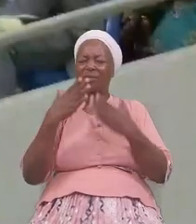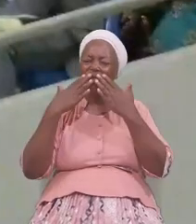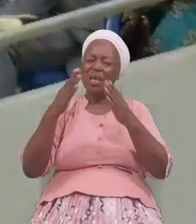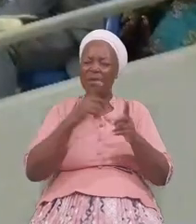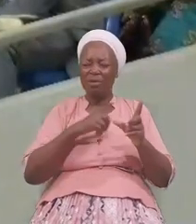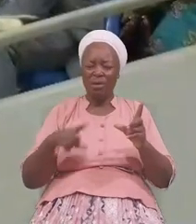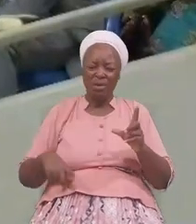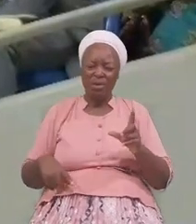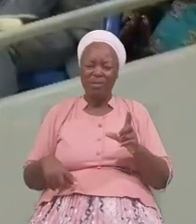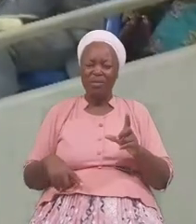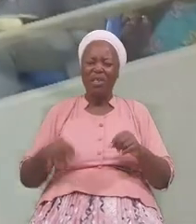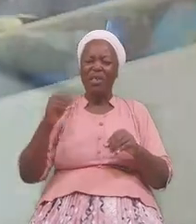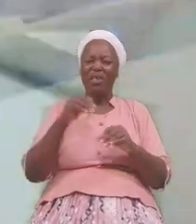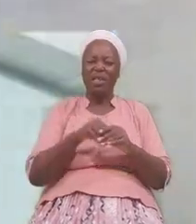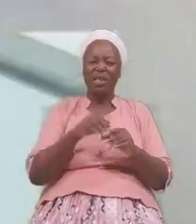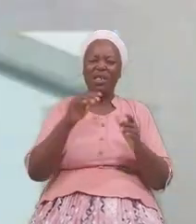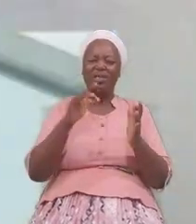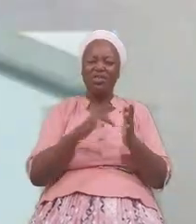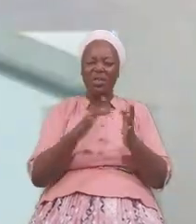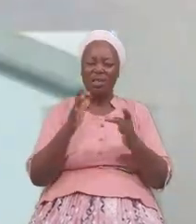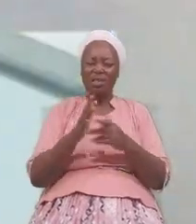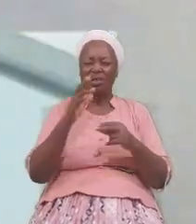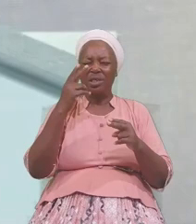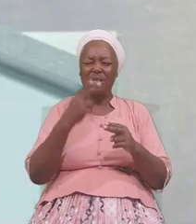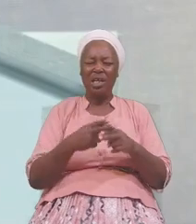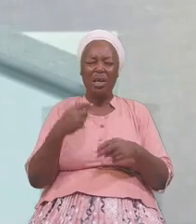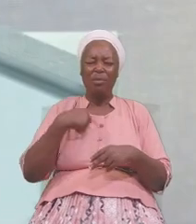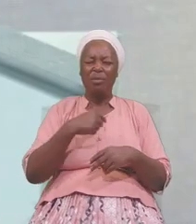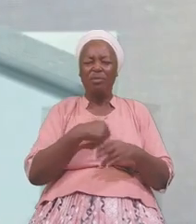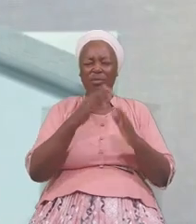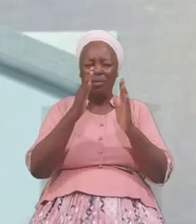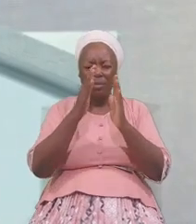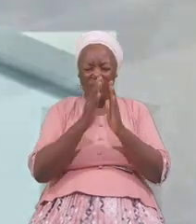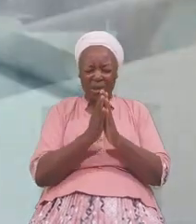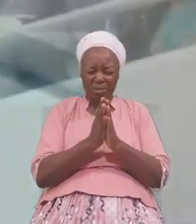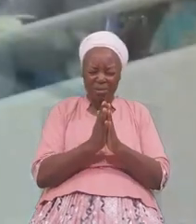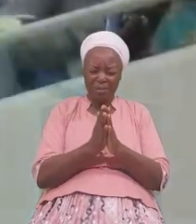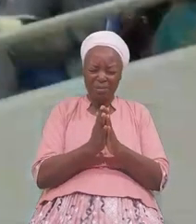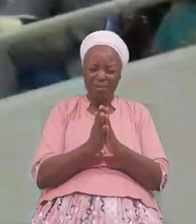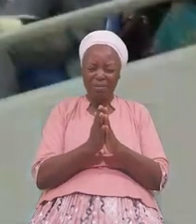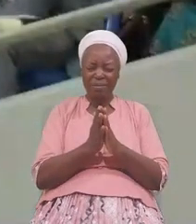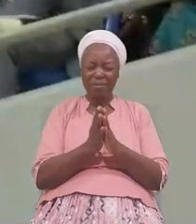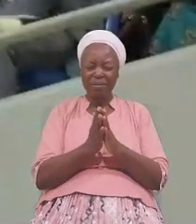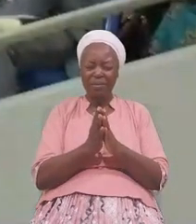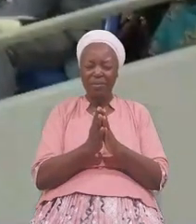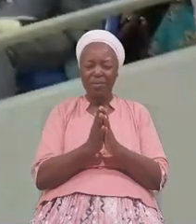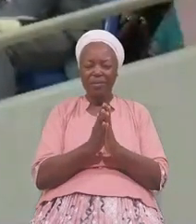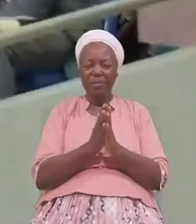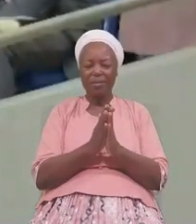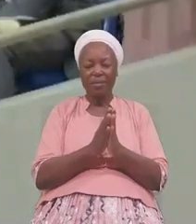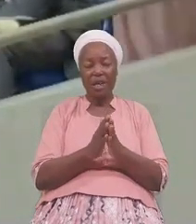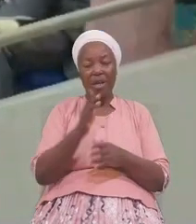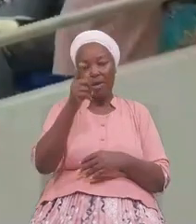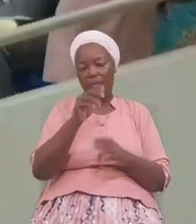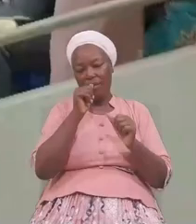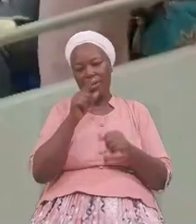Lord. In Jesus' name we pray. God bless